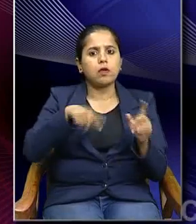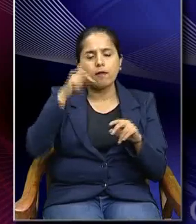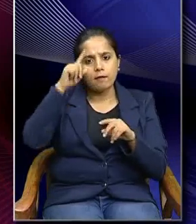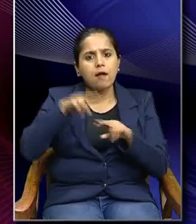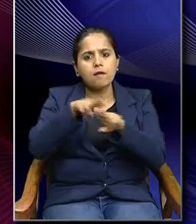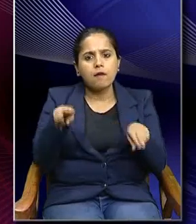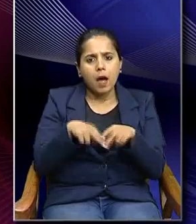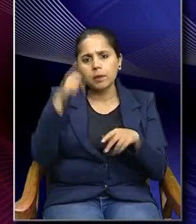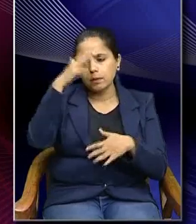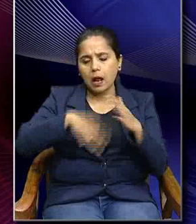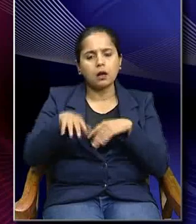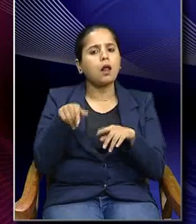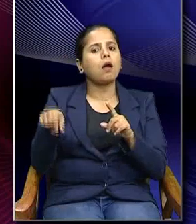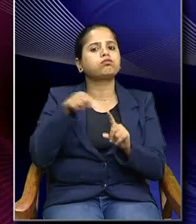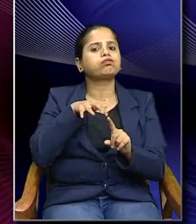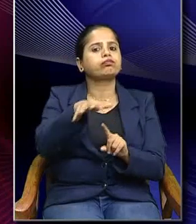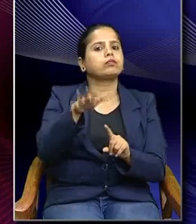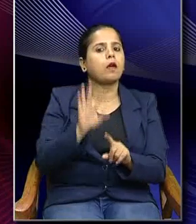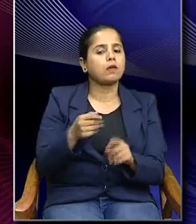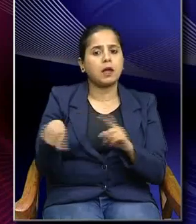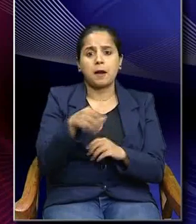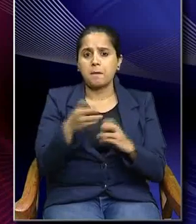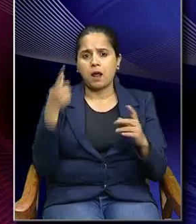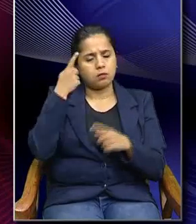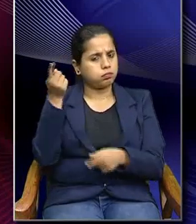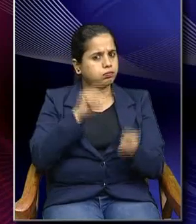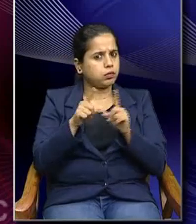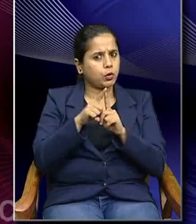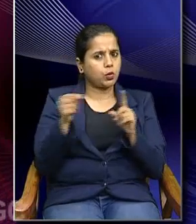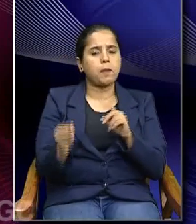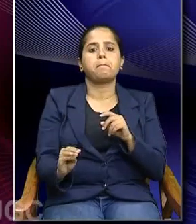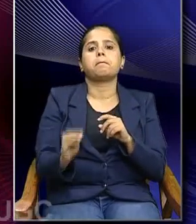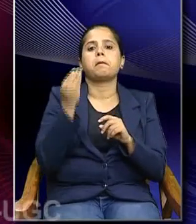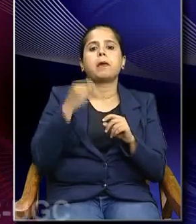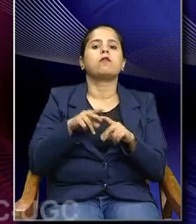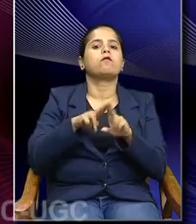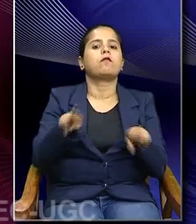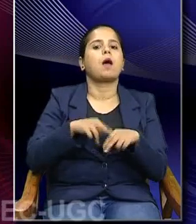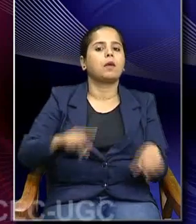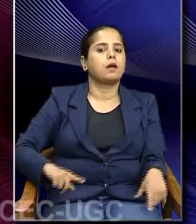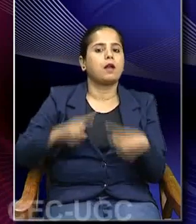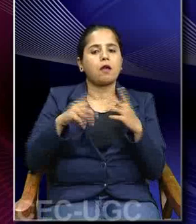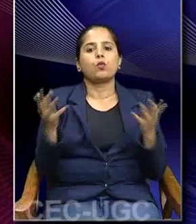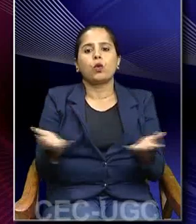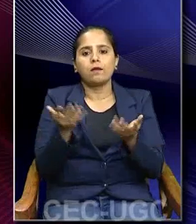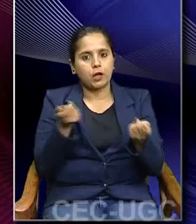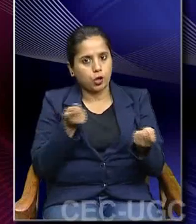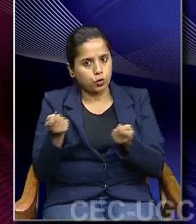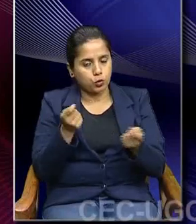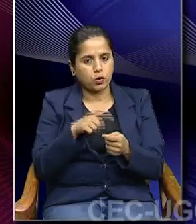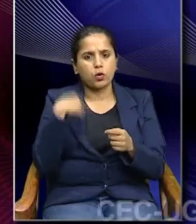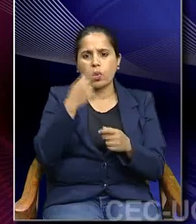planning. Family planning is one of the leading strategies to improve family life and welfare control,